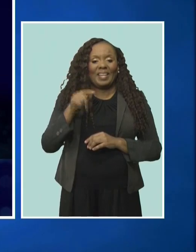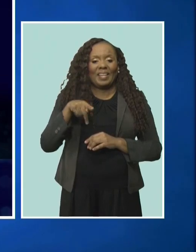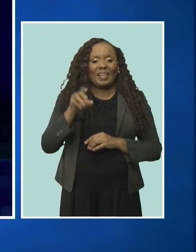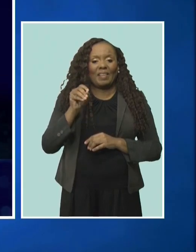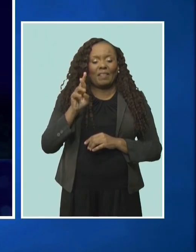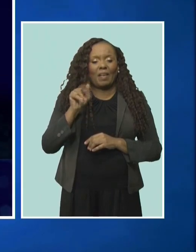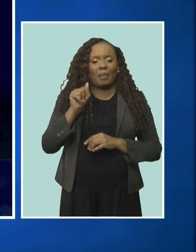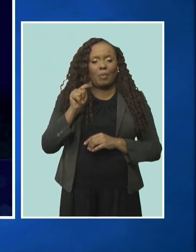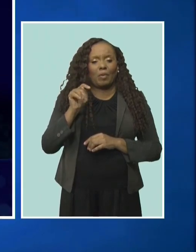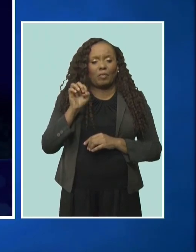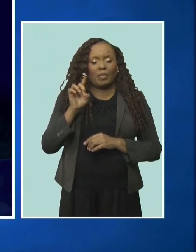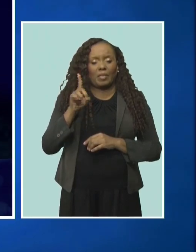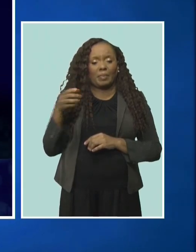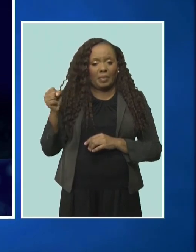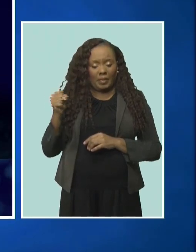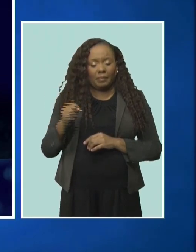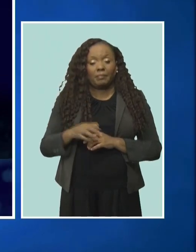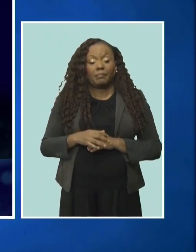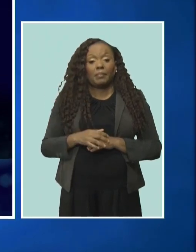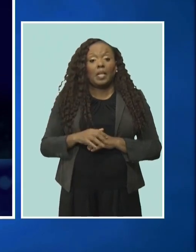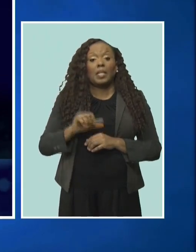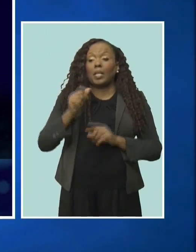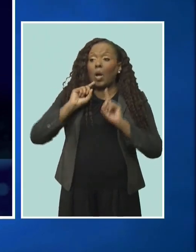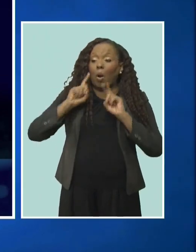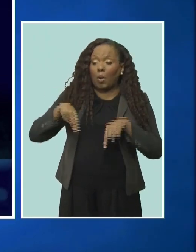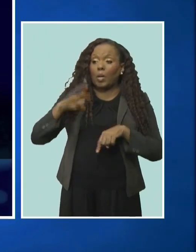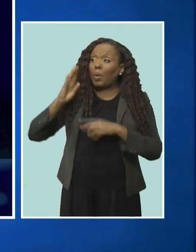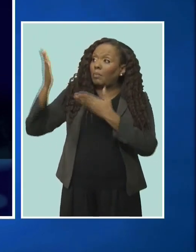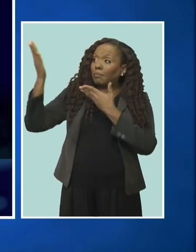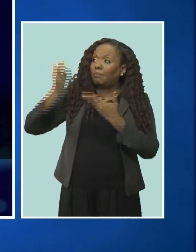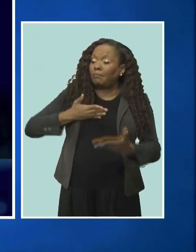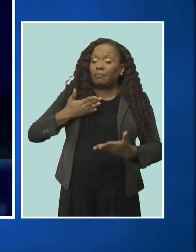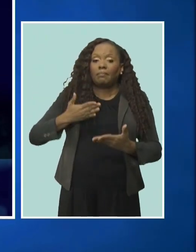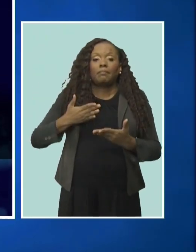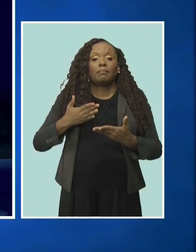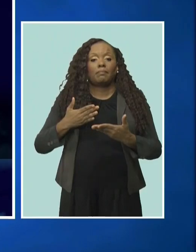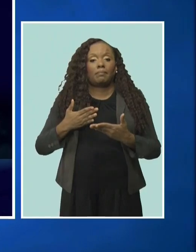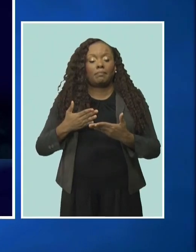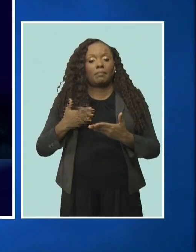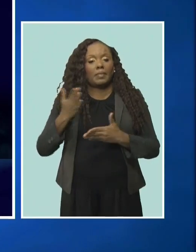to arrive in Barbados by month end. So the